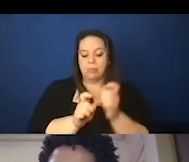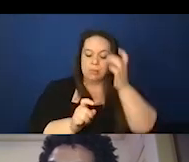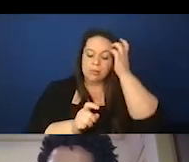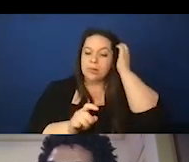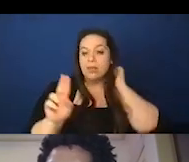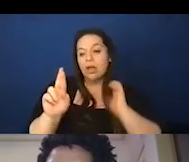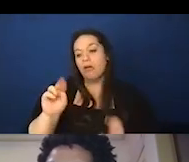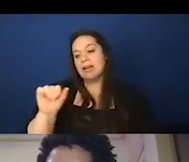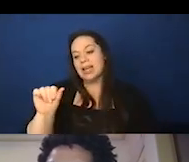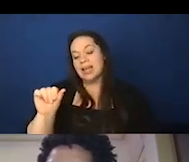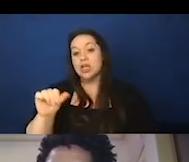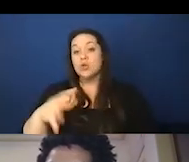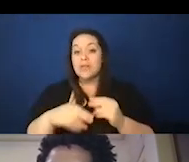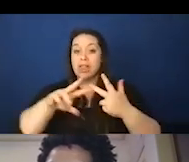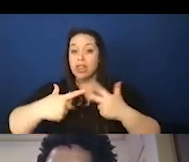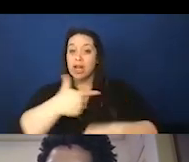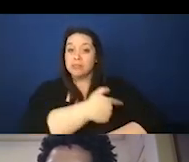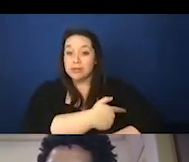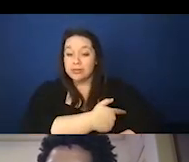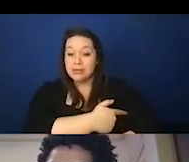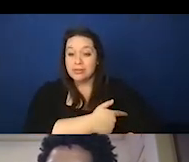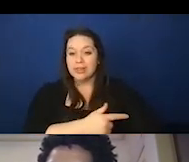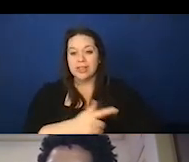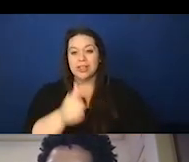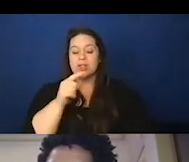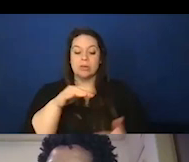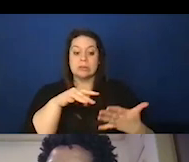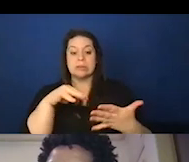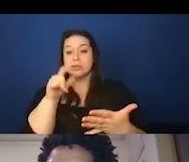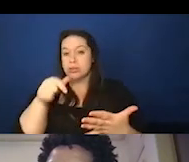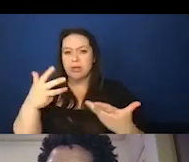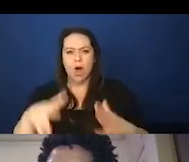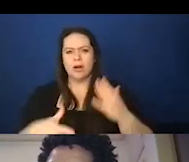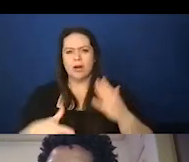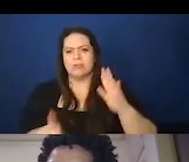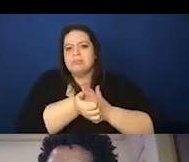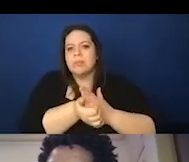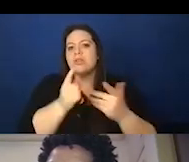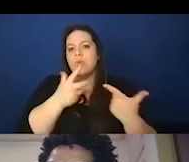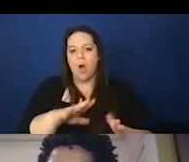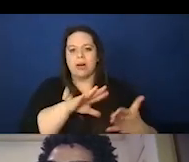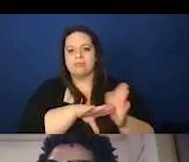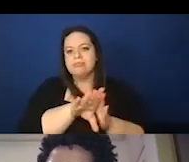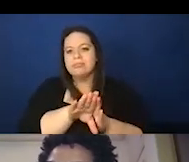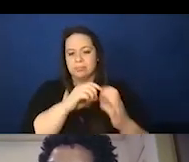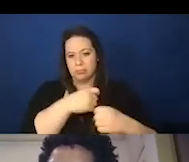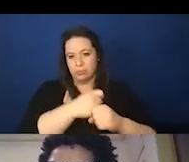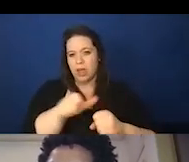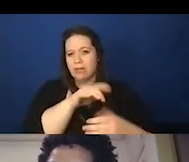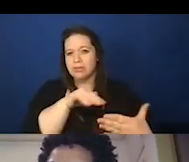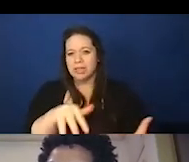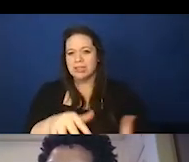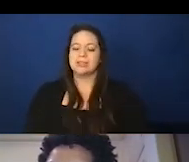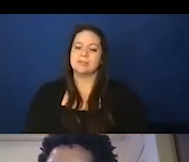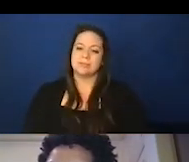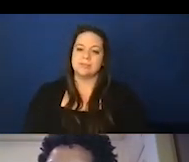RNA so that you can give a booster and you don't have to do the long-term study because it's piggybacking on what it already produced with the other studies that it